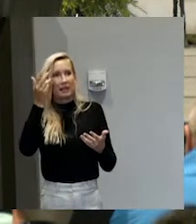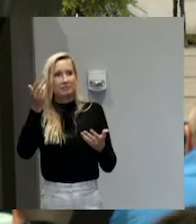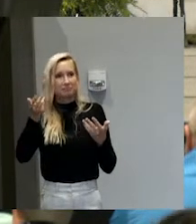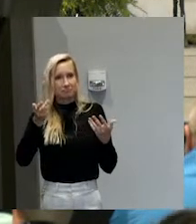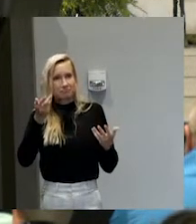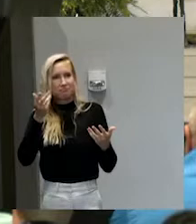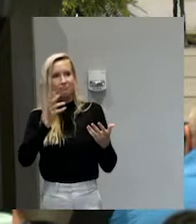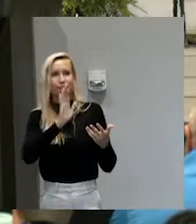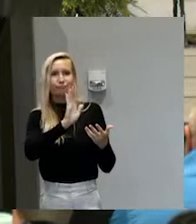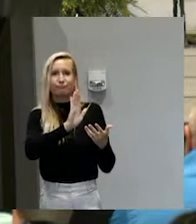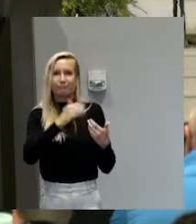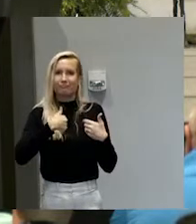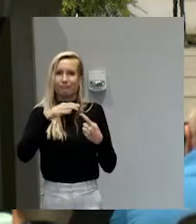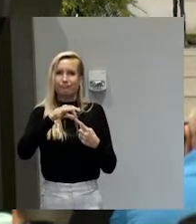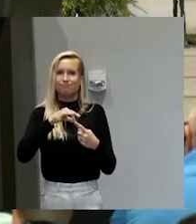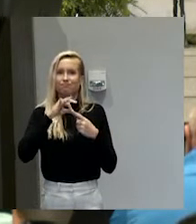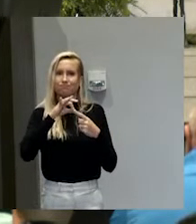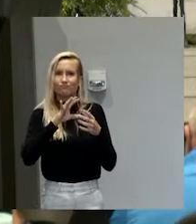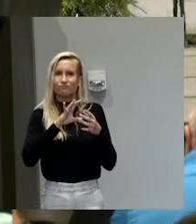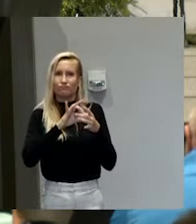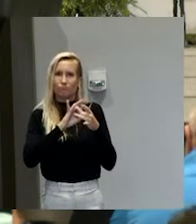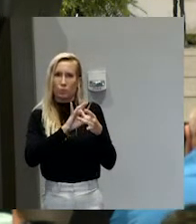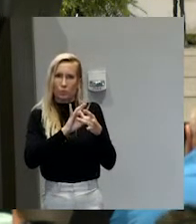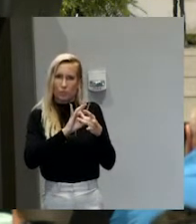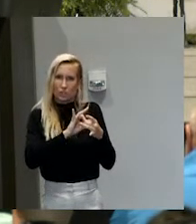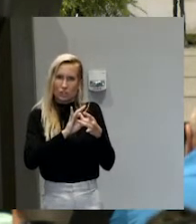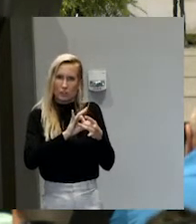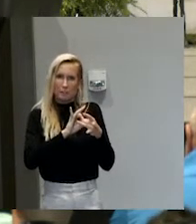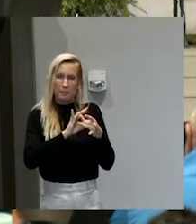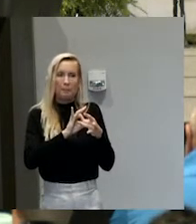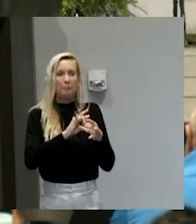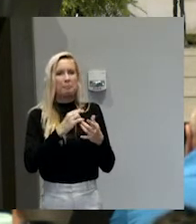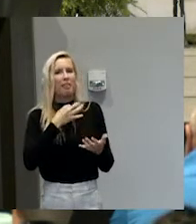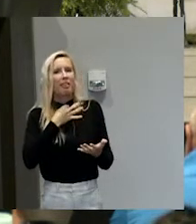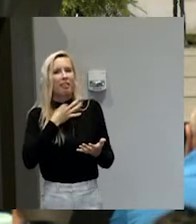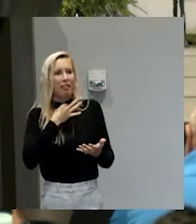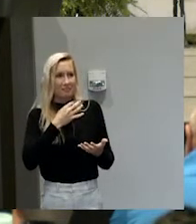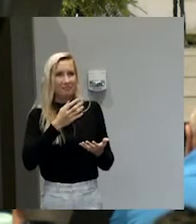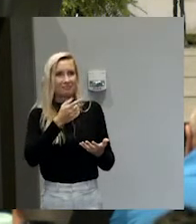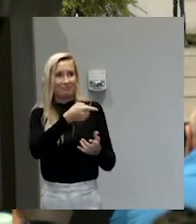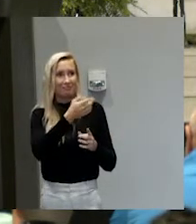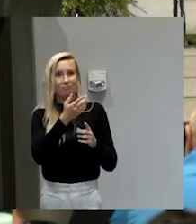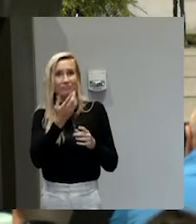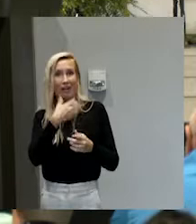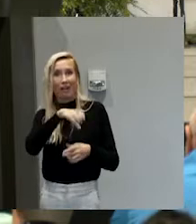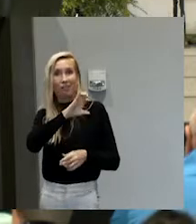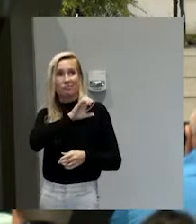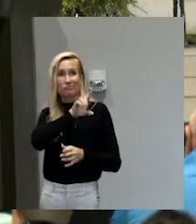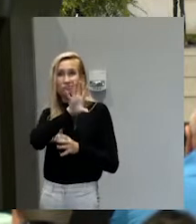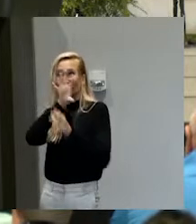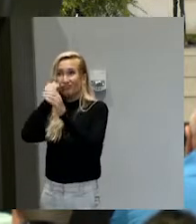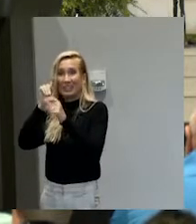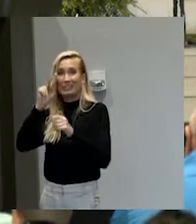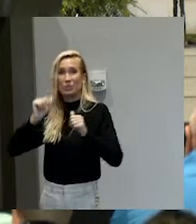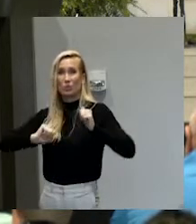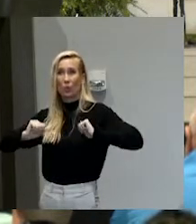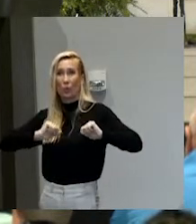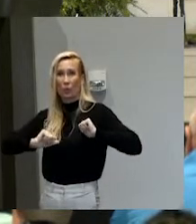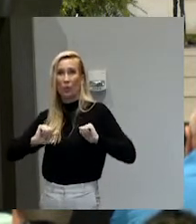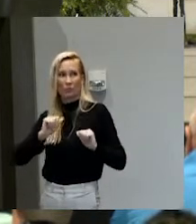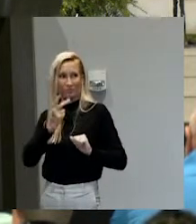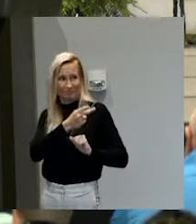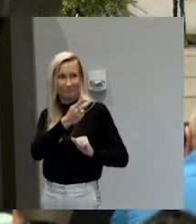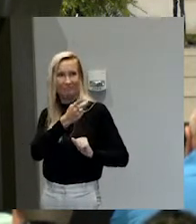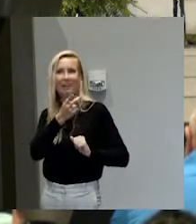what was it like to have the type of depth, that you did in the script? With that particular relationship,